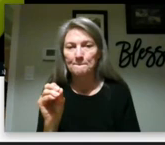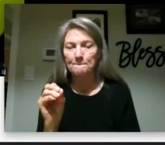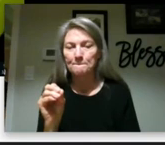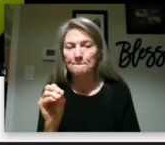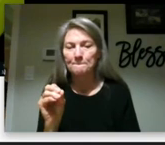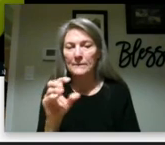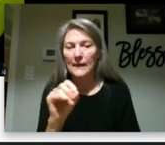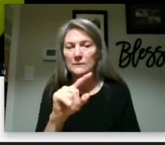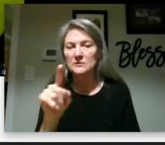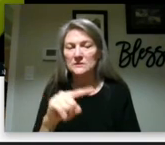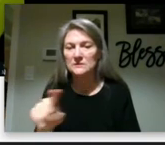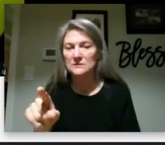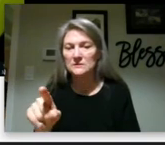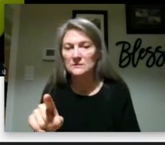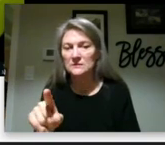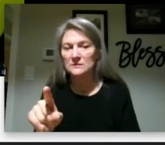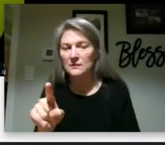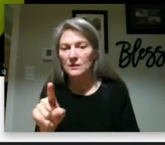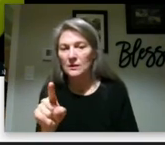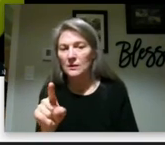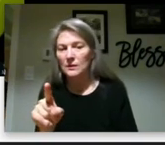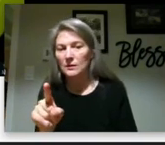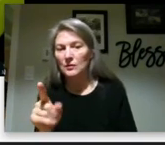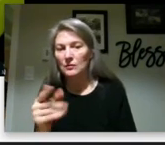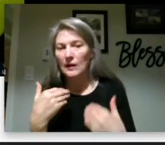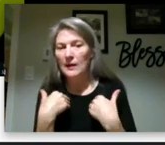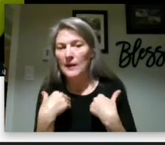90 ounces, you have